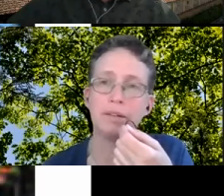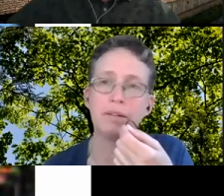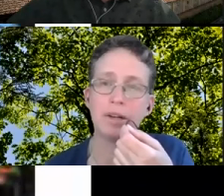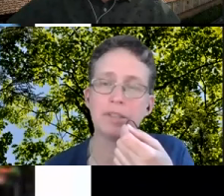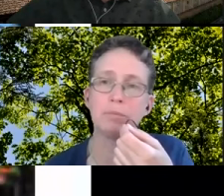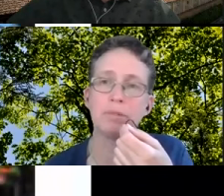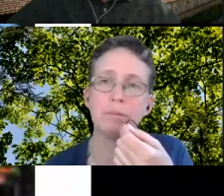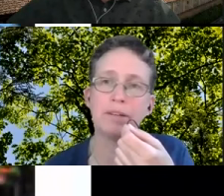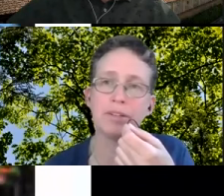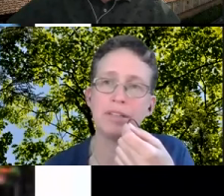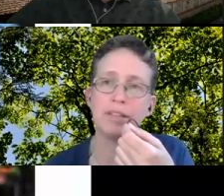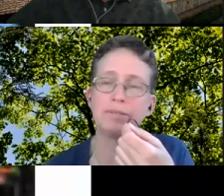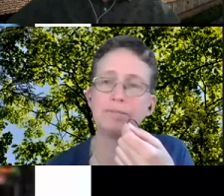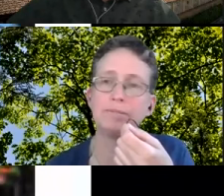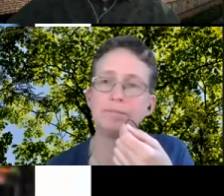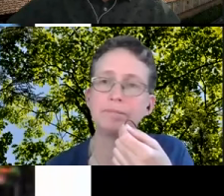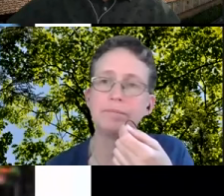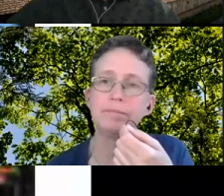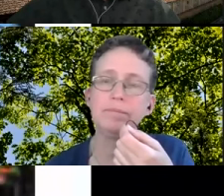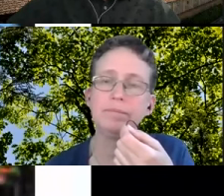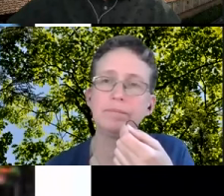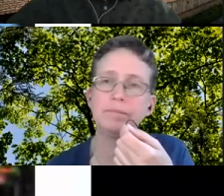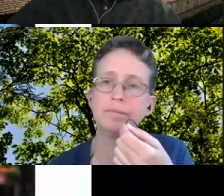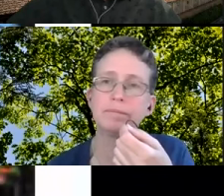be greater support for biodiversity.